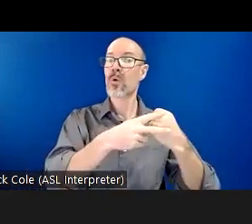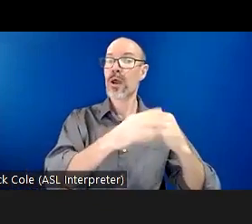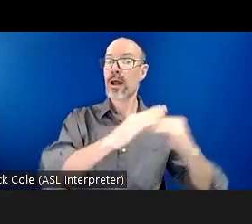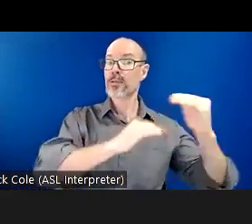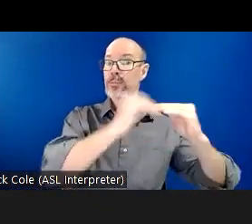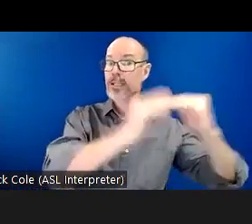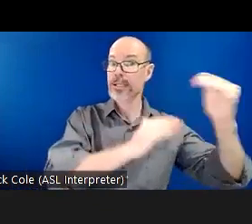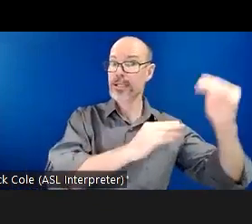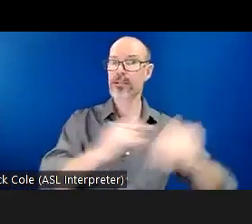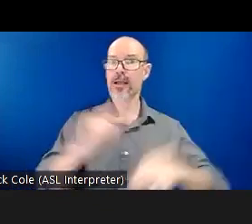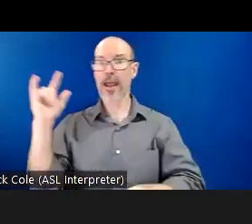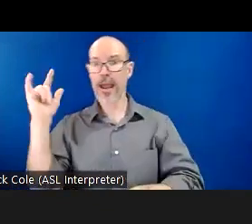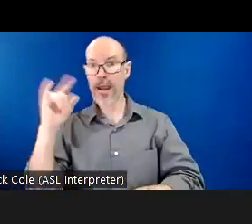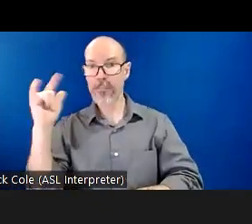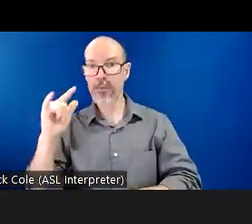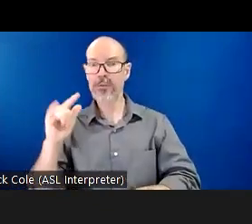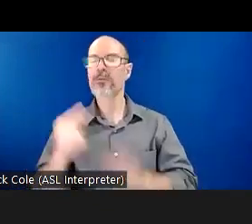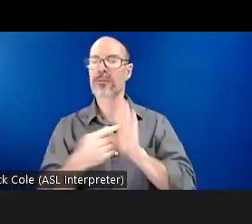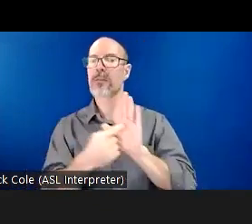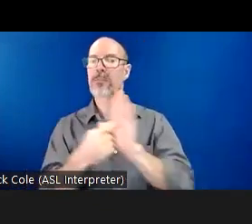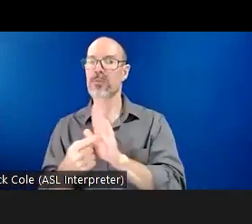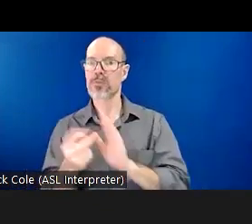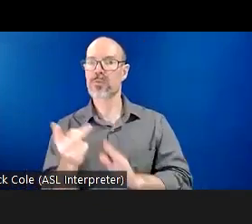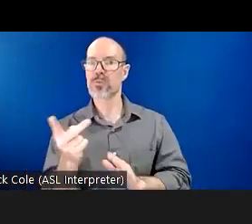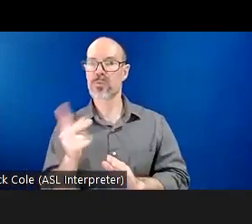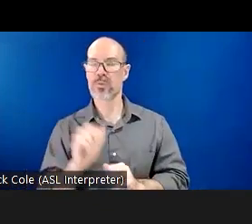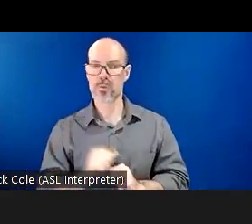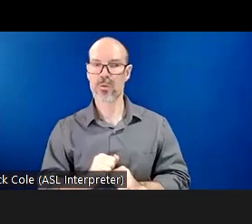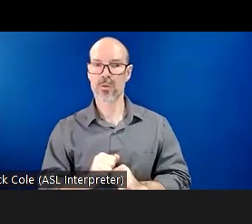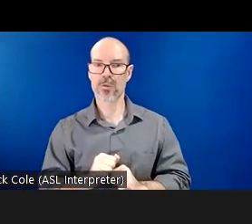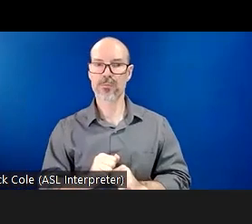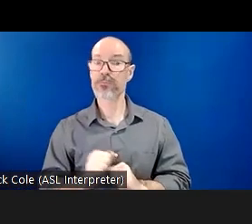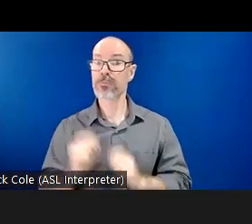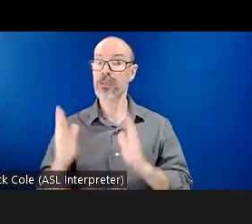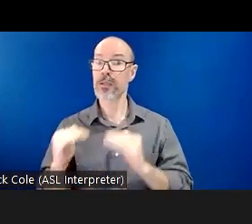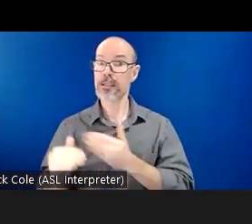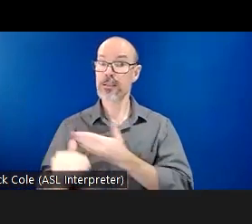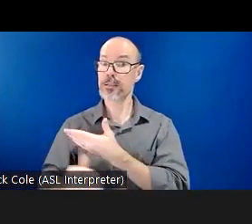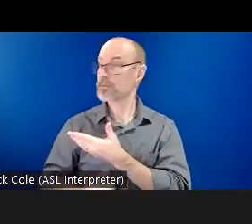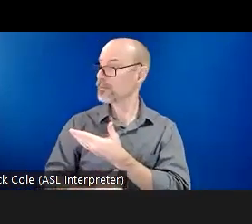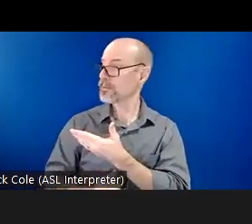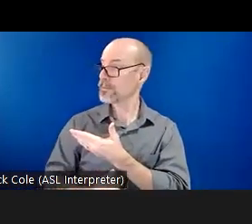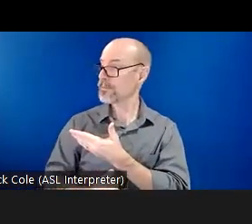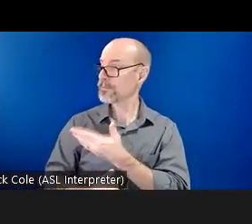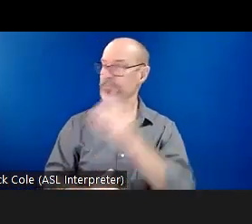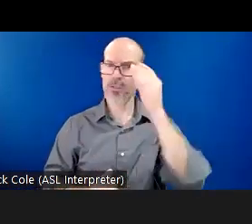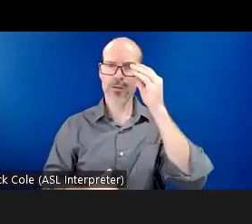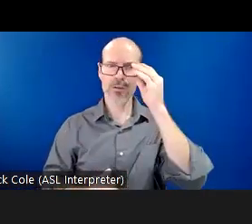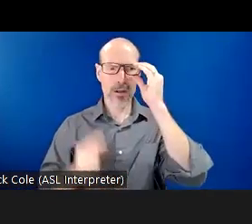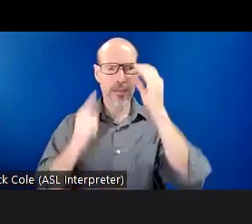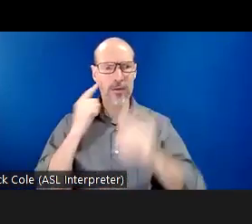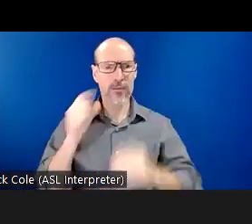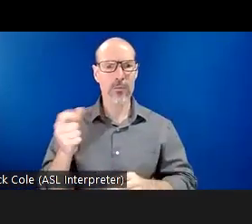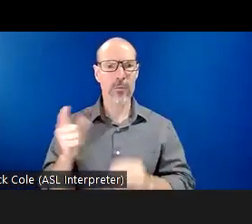on these programs. So you can go to the next slide. Actually, I thought there was one more slide, but that